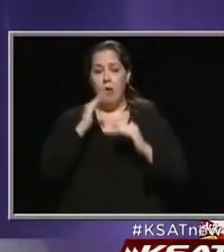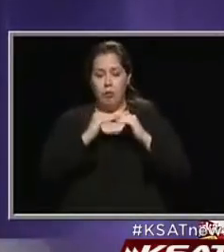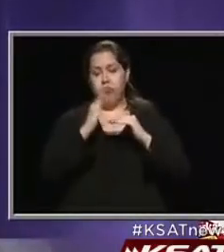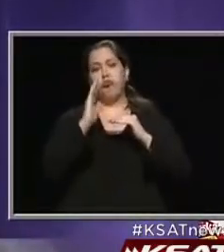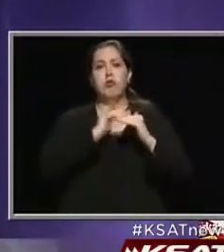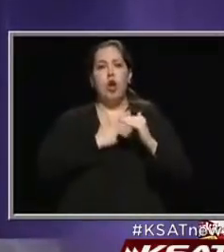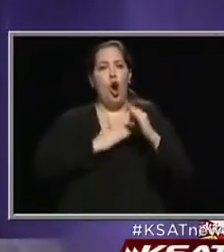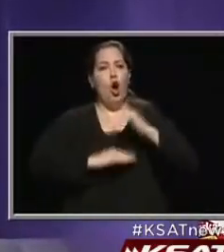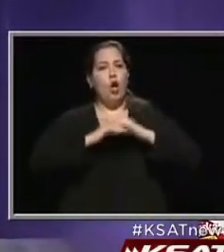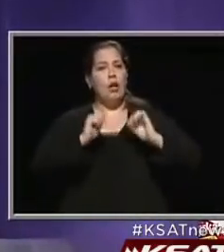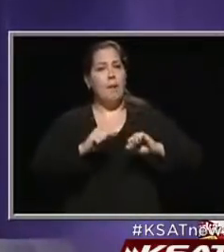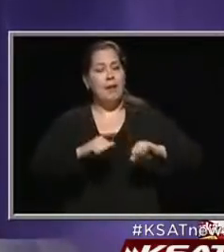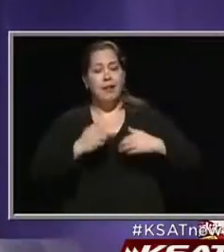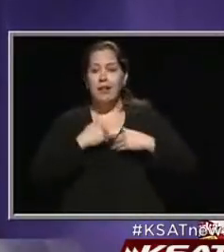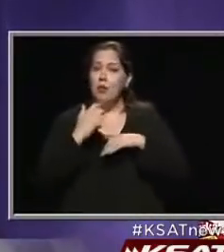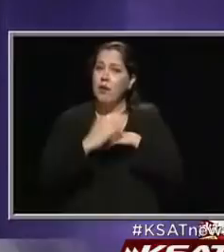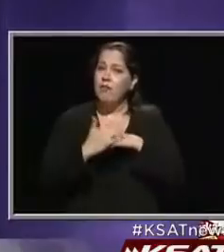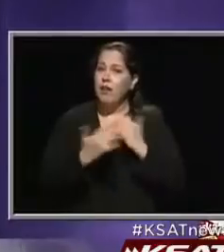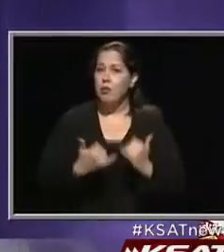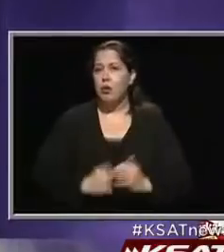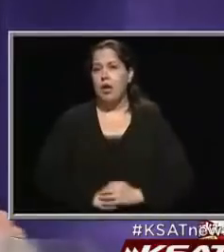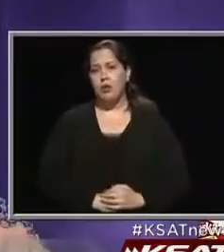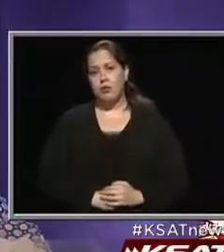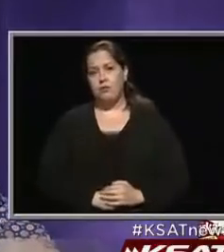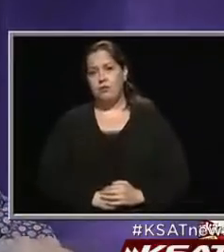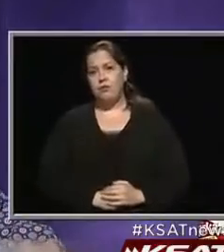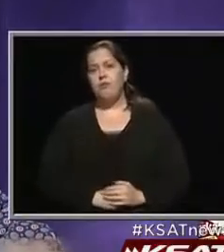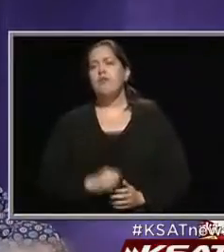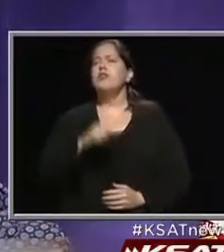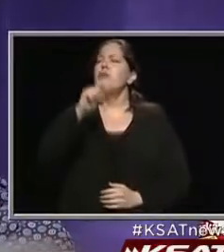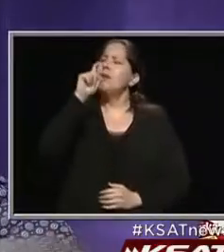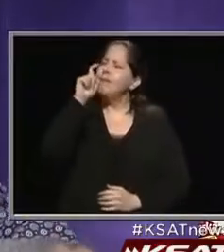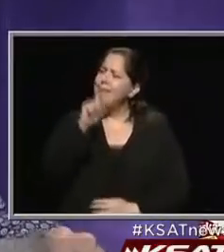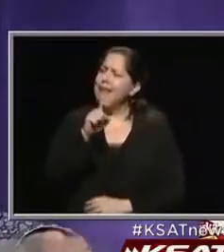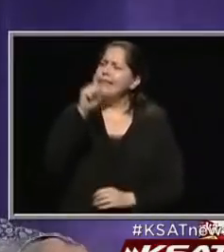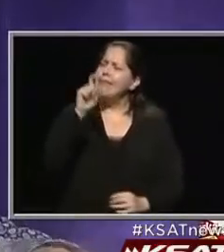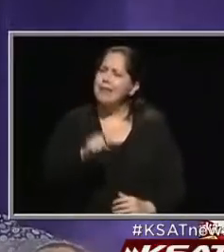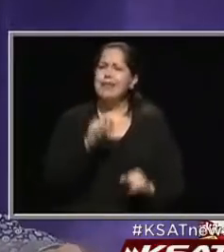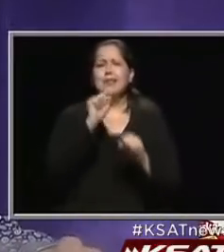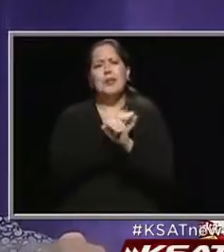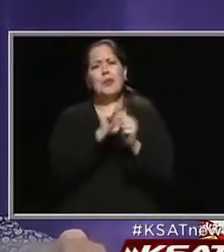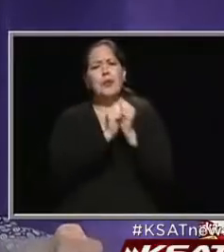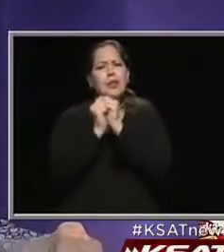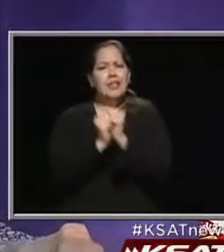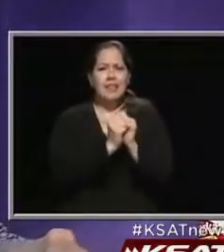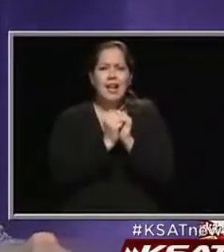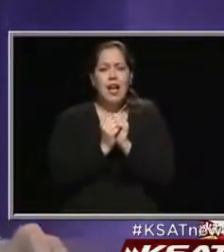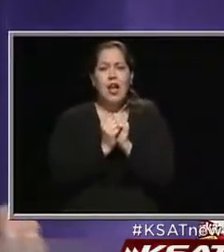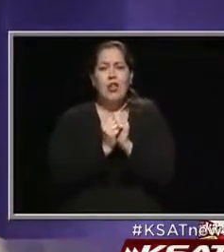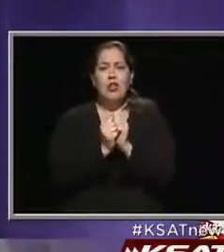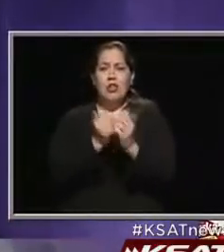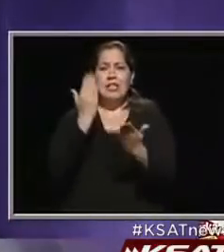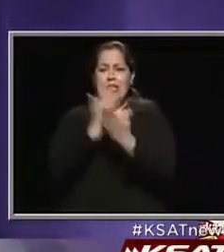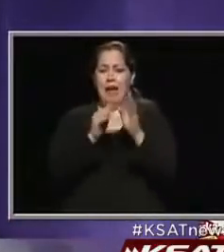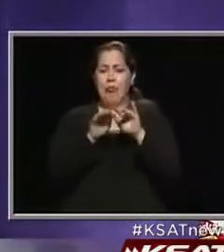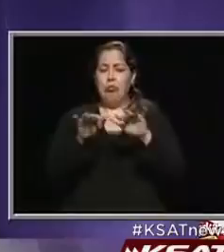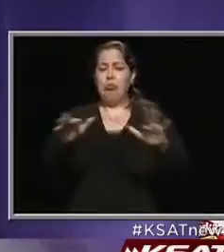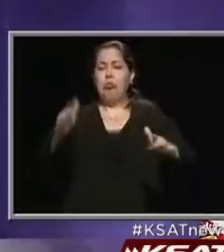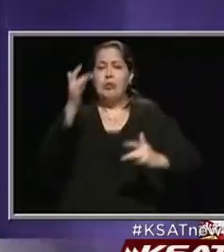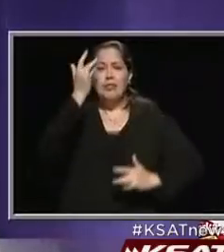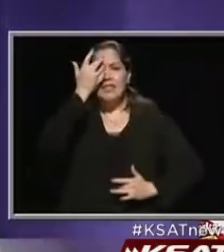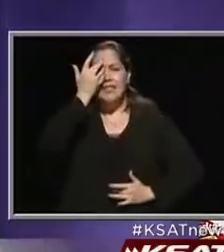our capacity that we have available now. So we've got to really, really work together to stop the spread of this.